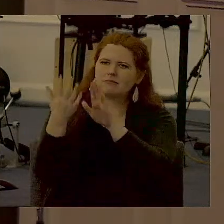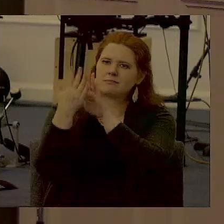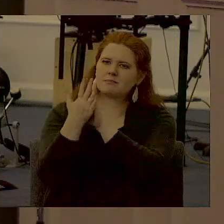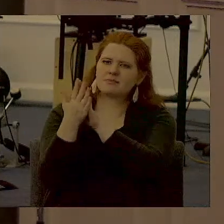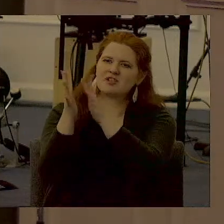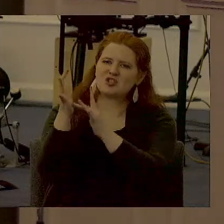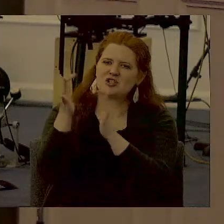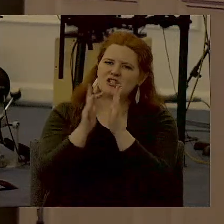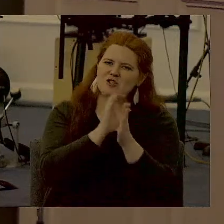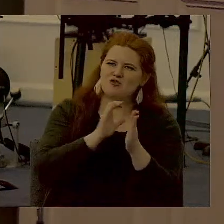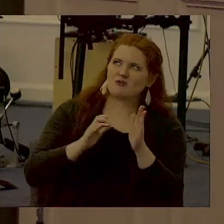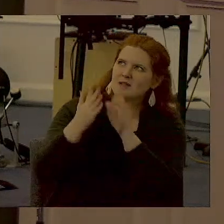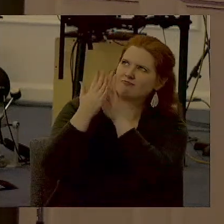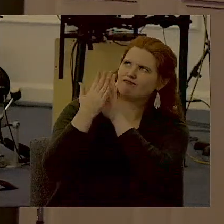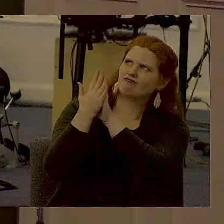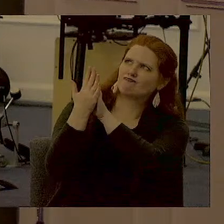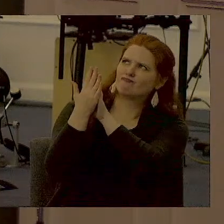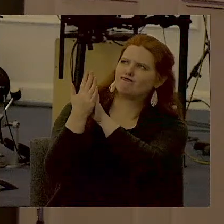Jesus Christ.